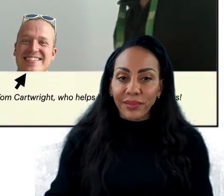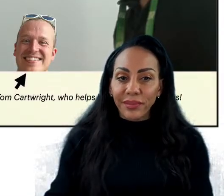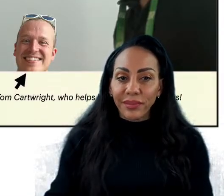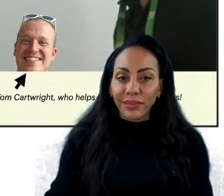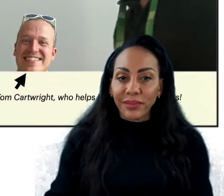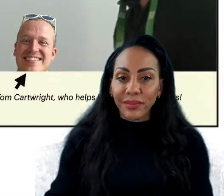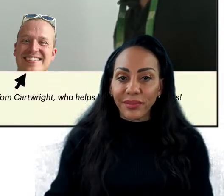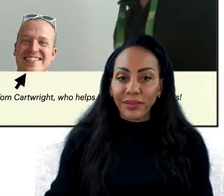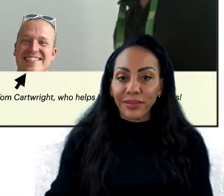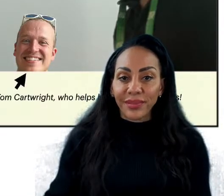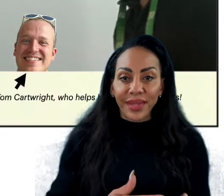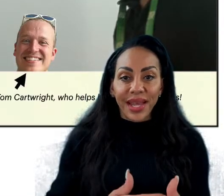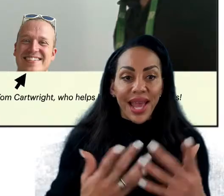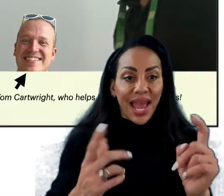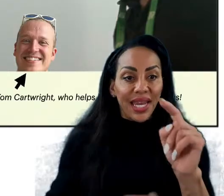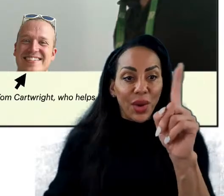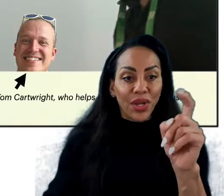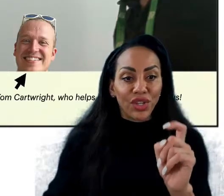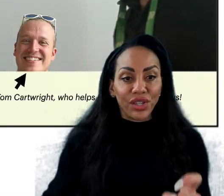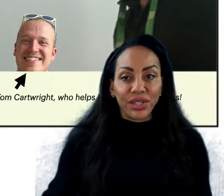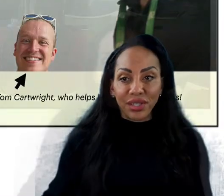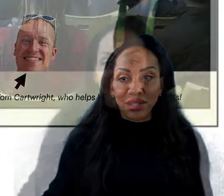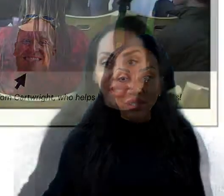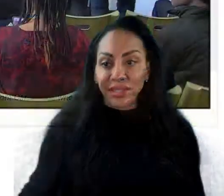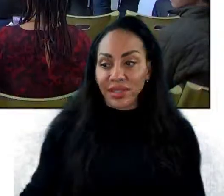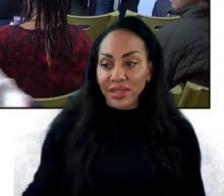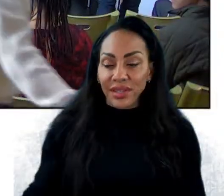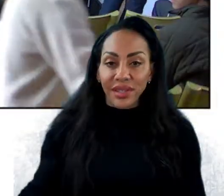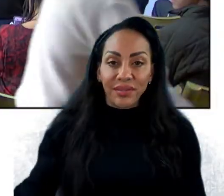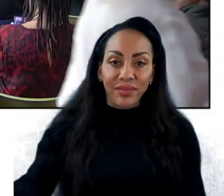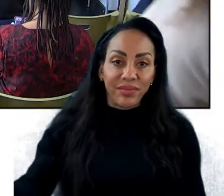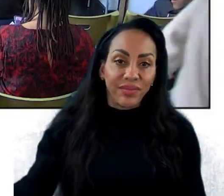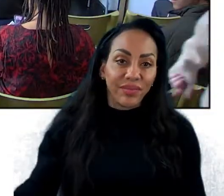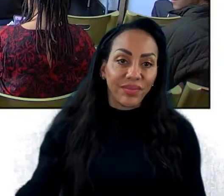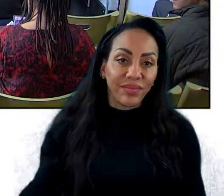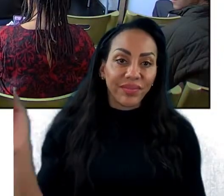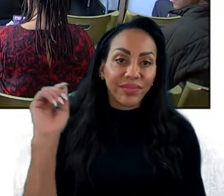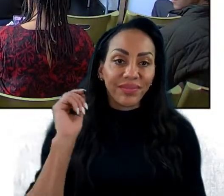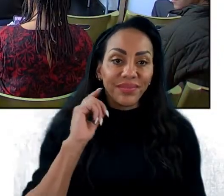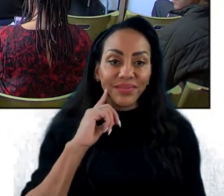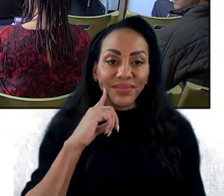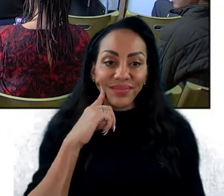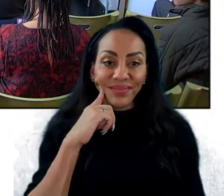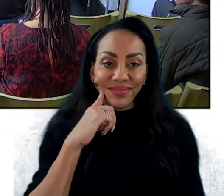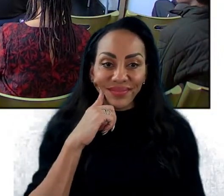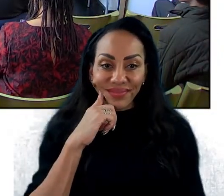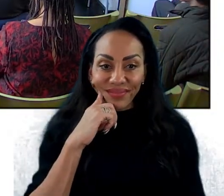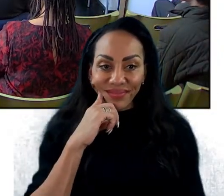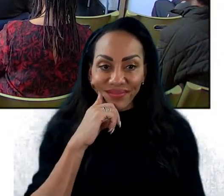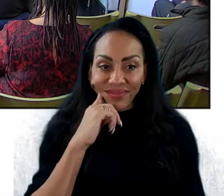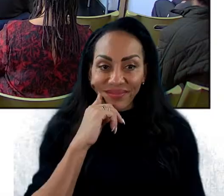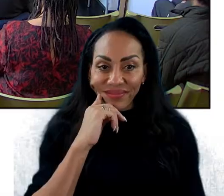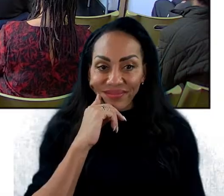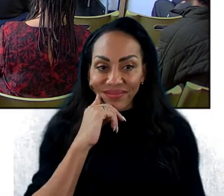Any questions, Alexi? You. Yeah, so the folks at home can hear. What?